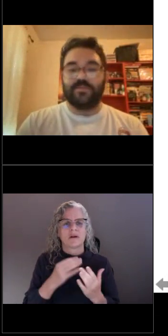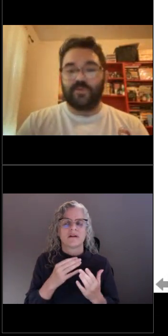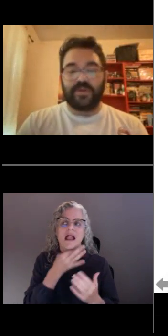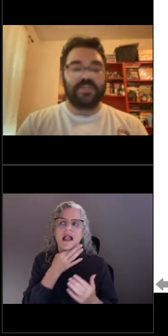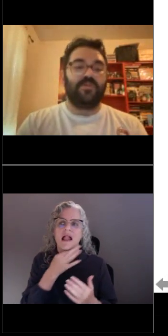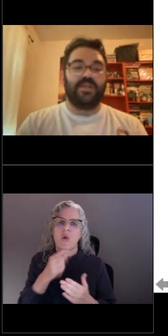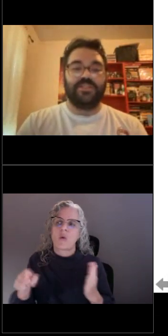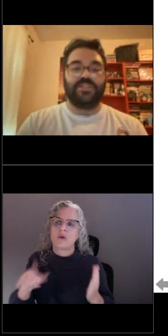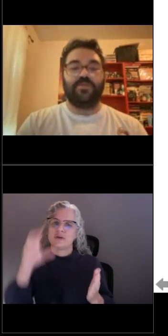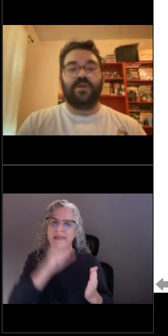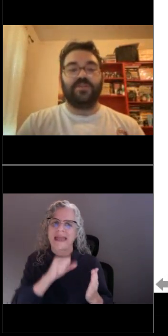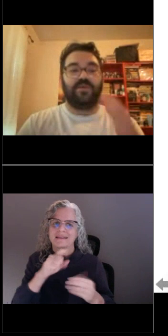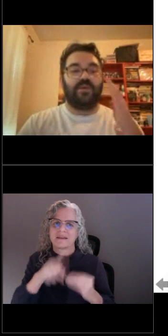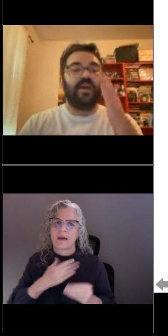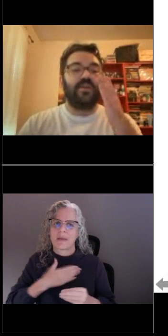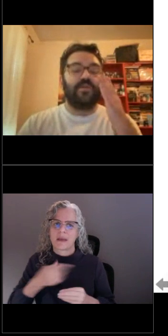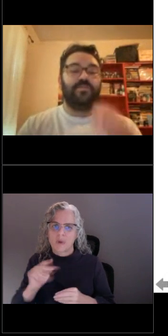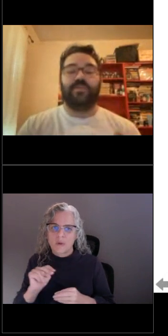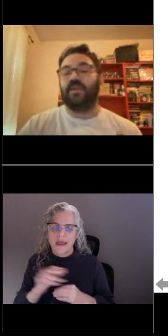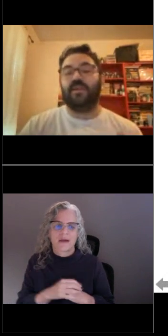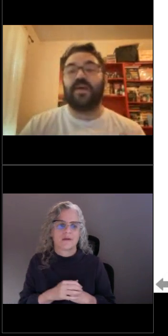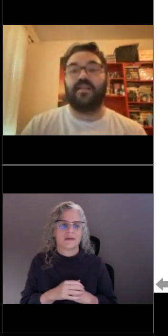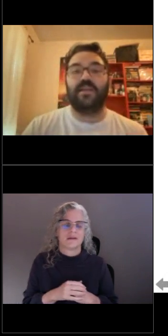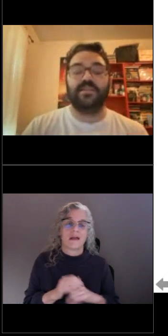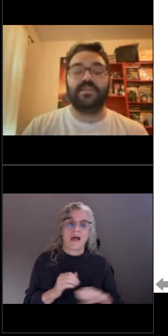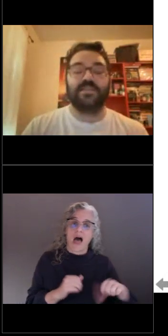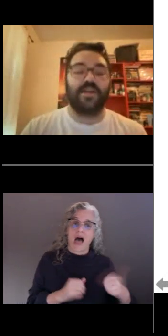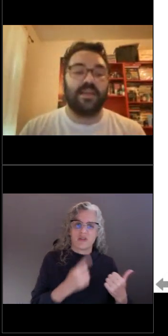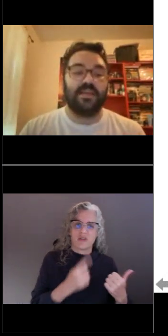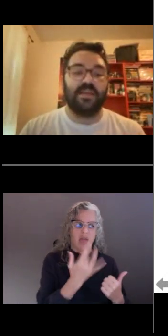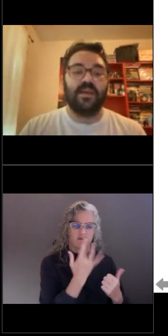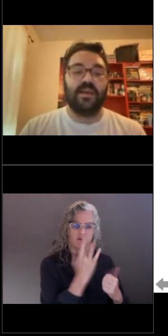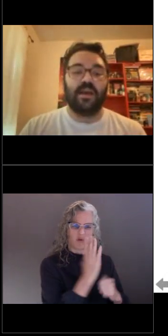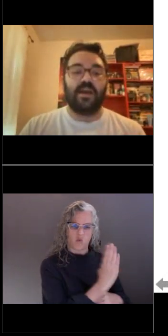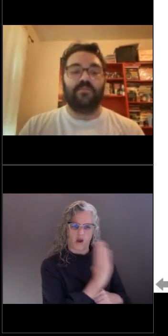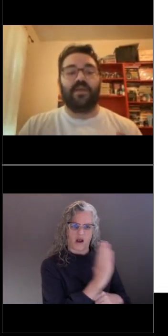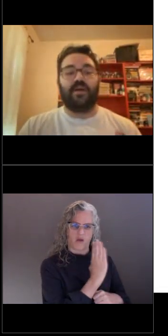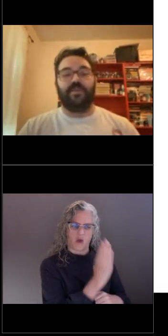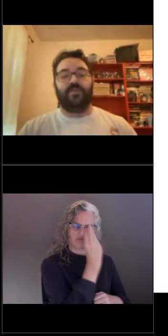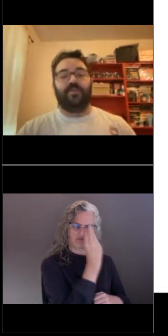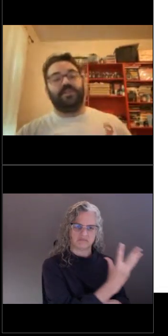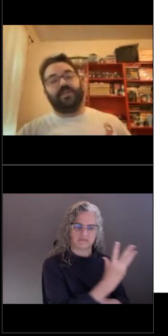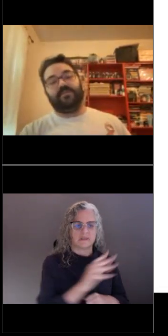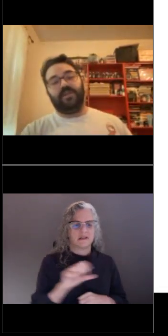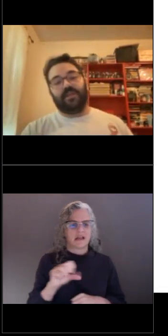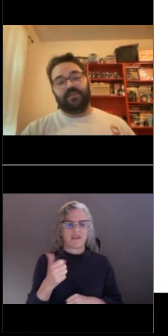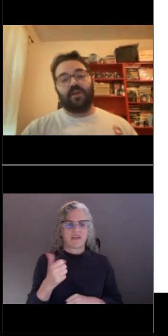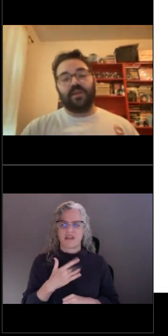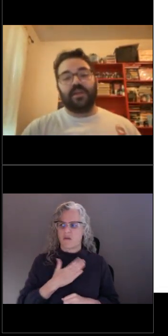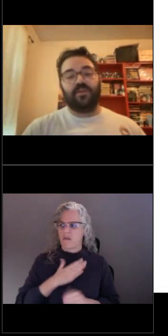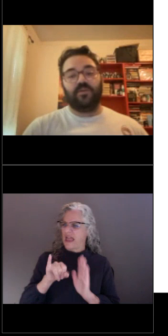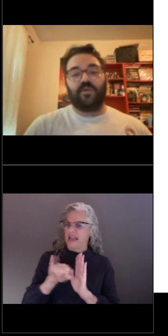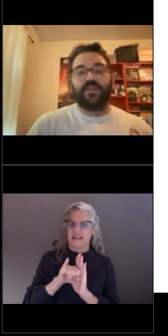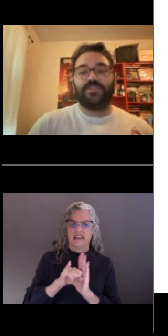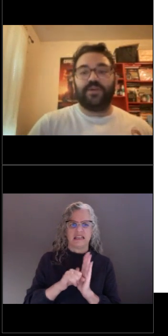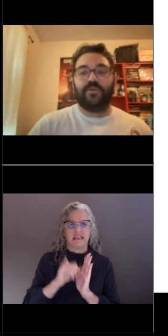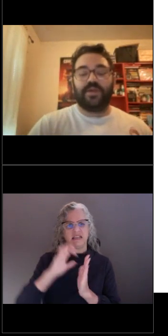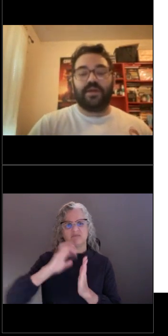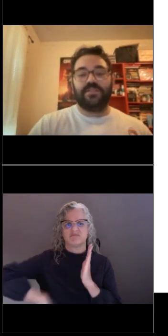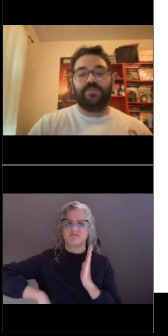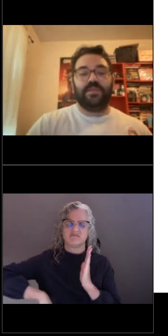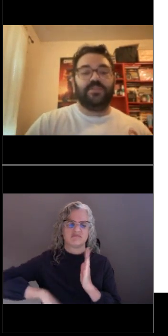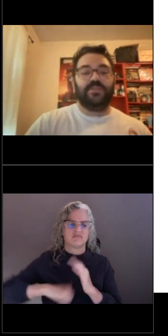One person wanted to share pronouns one-on-one. One felt that it invalidates their identity. And other people mentioned feeling targeted or wanting